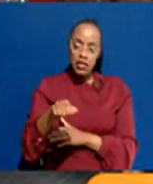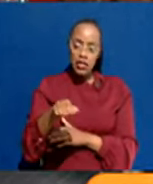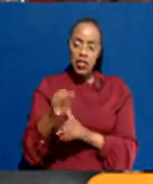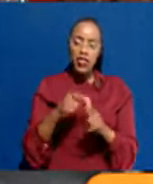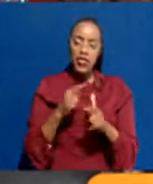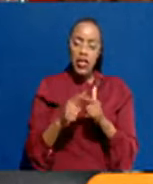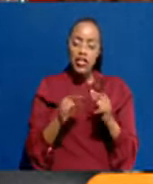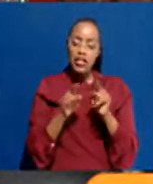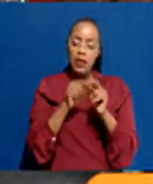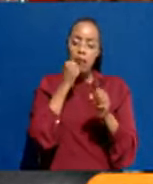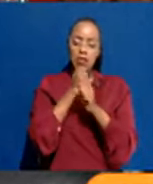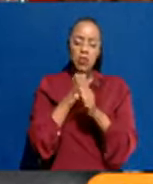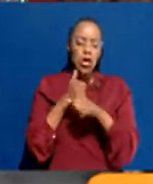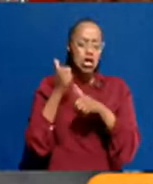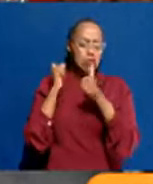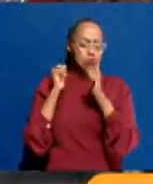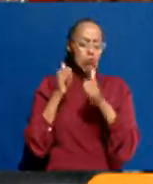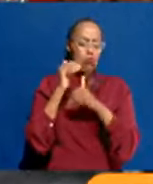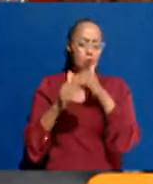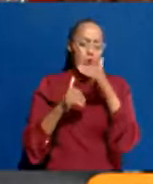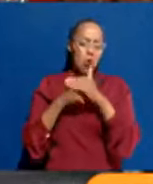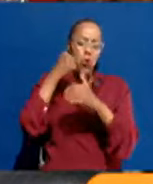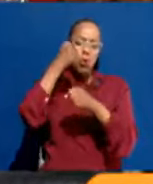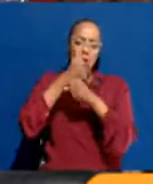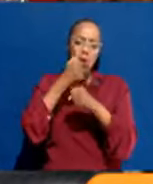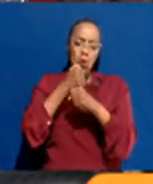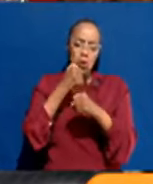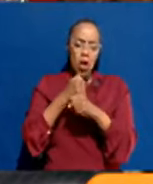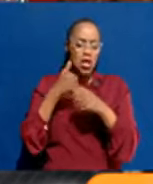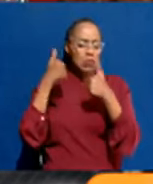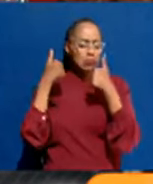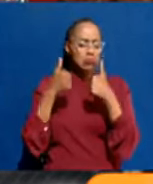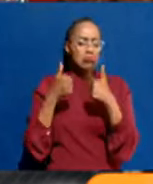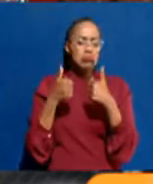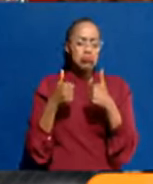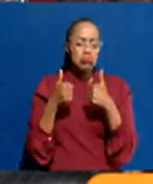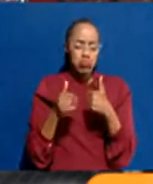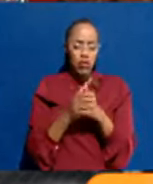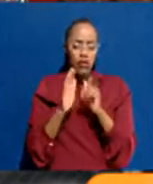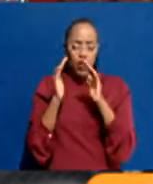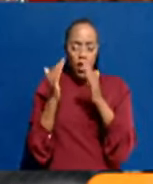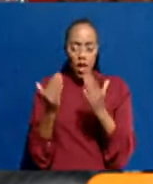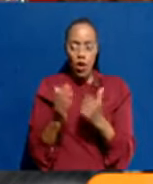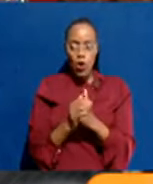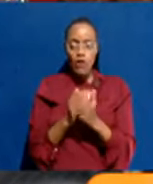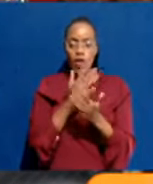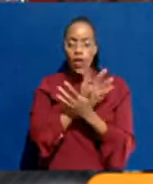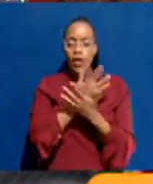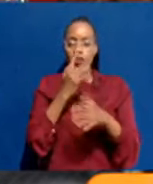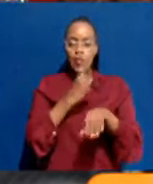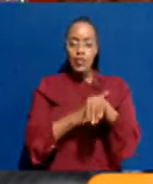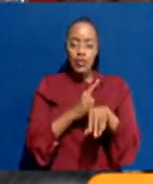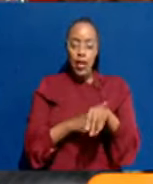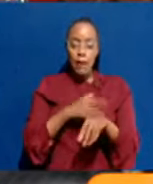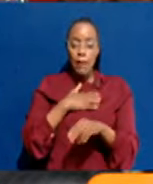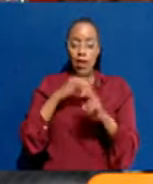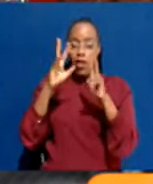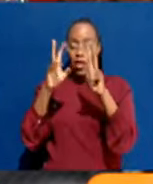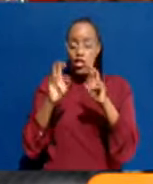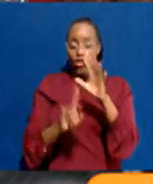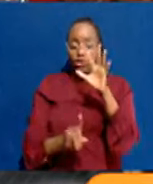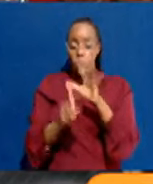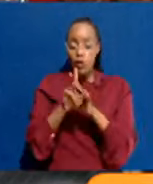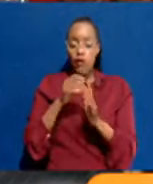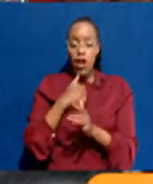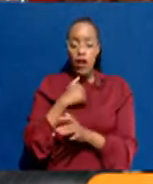And it worked very well. We all worked as friends. In terms of any time I have issues raised with the